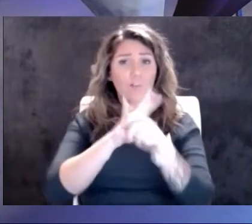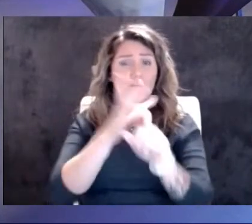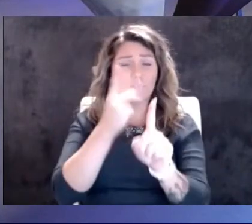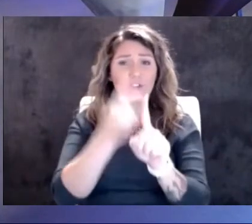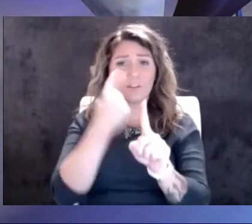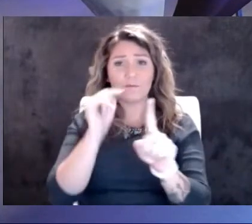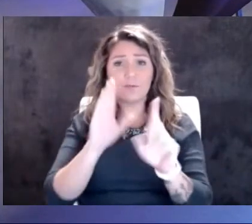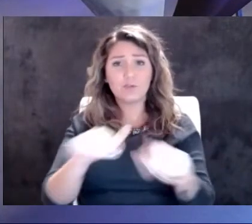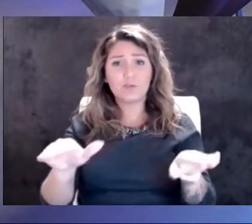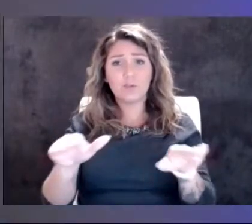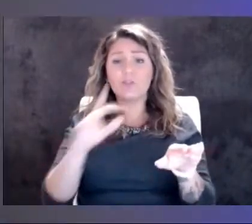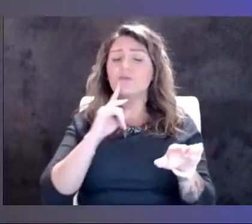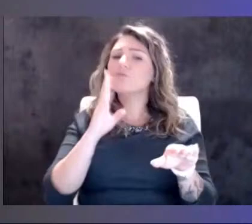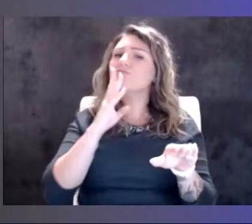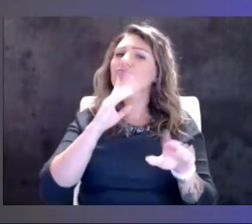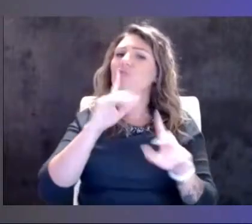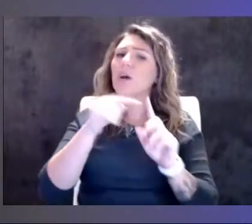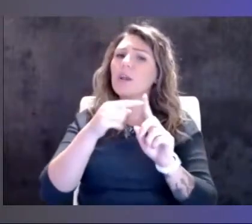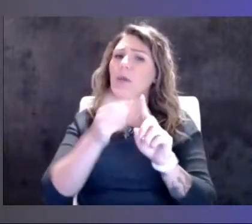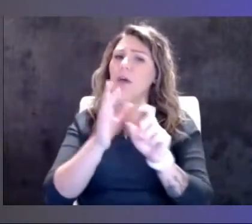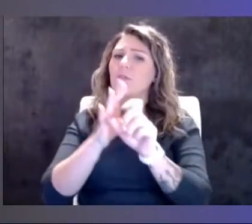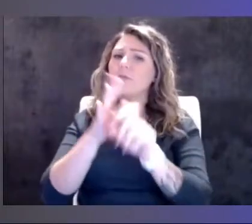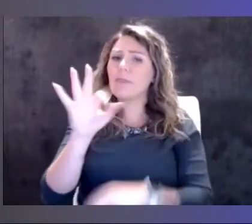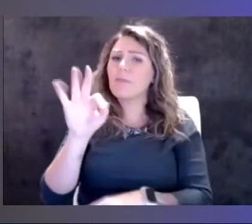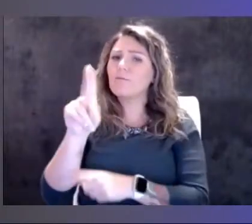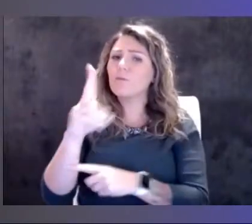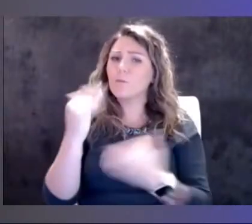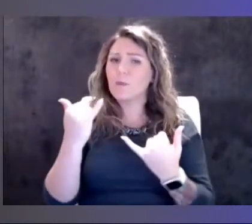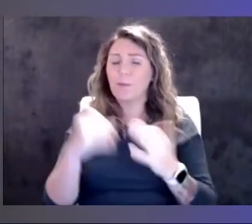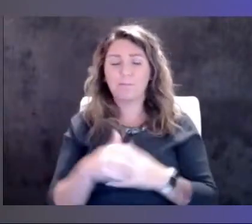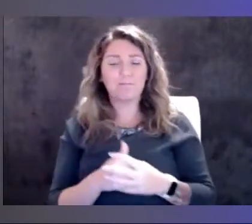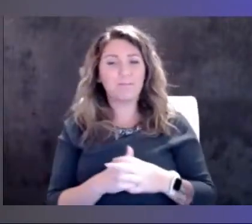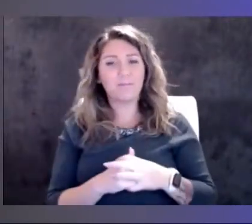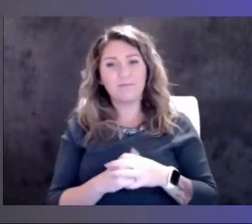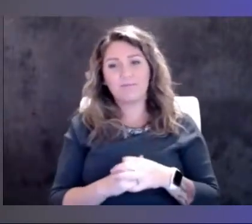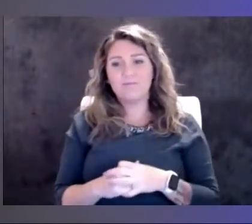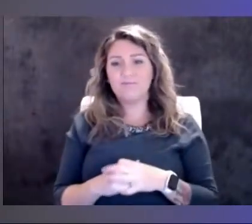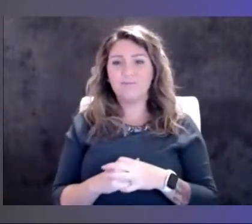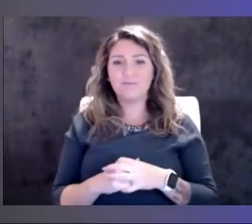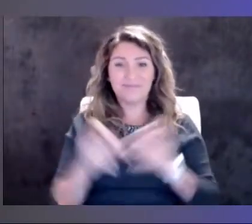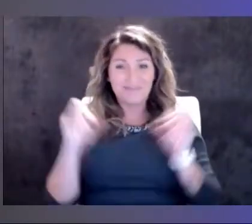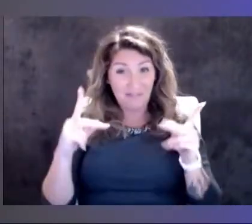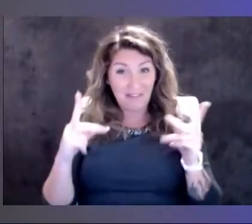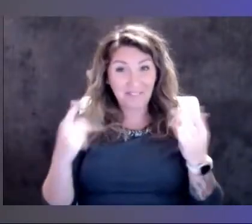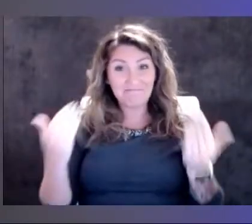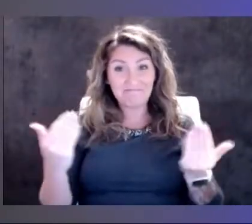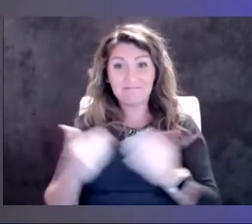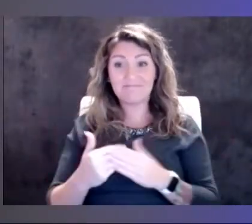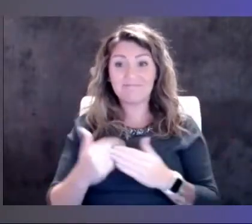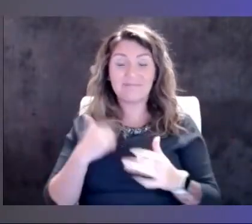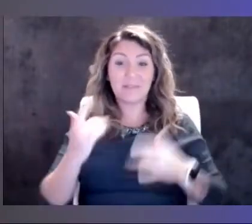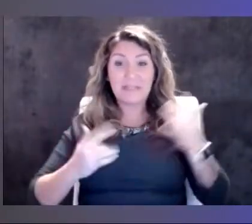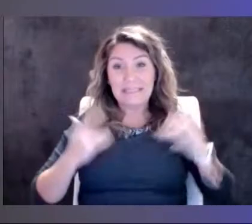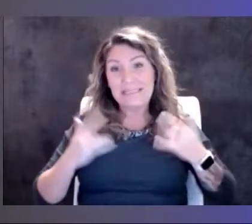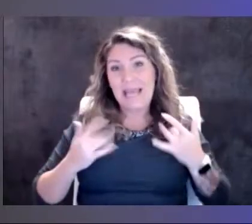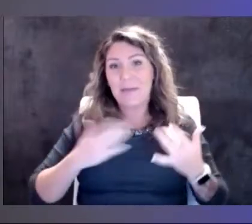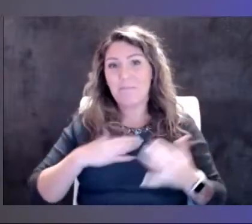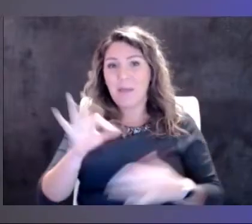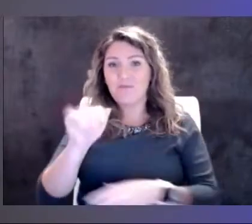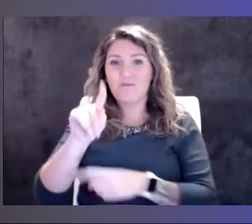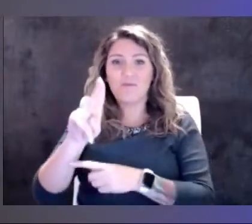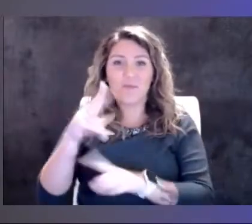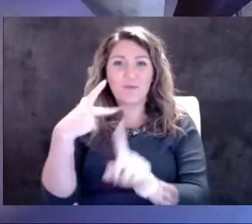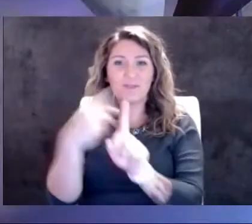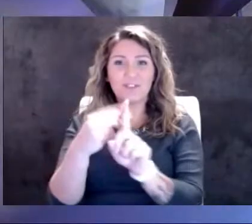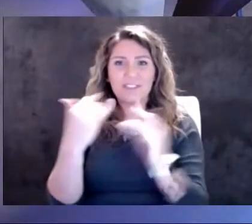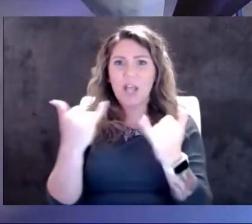bit more about influenza now. Okay, yeah, let's do it. So first of all, I'm excited to get my flu shot today too. That's right. There's